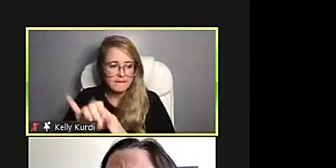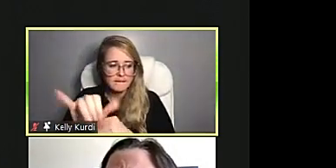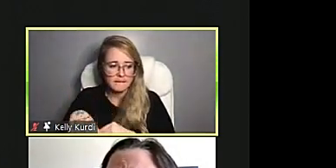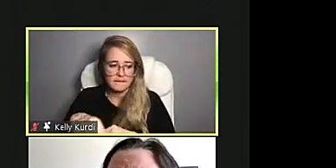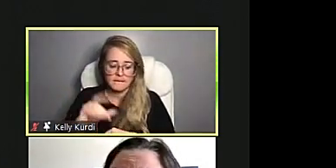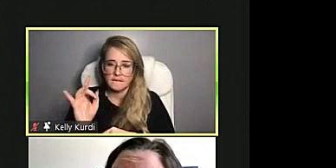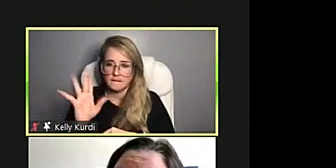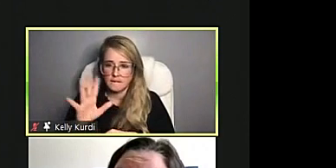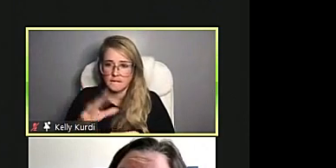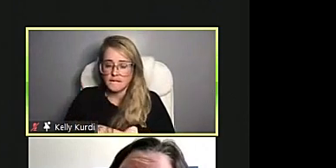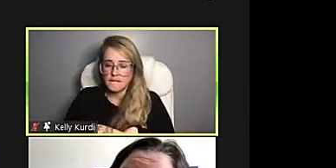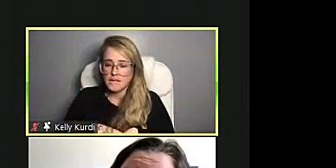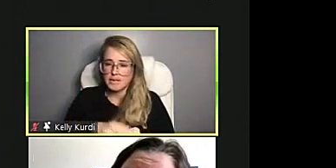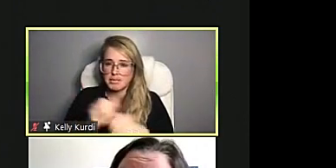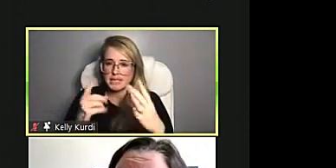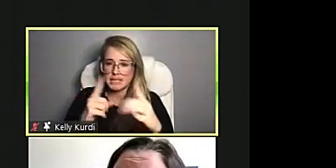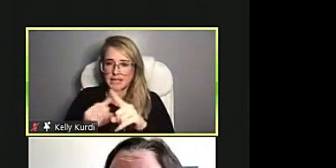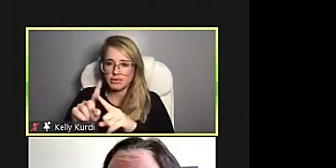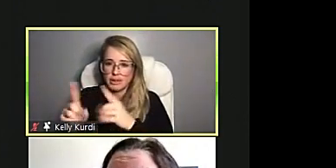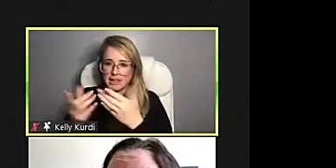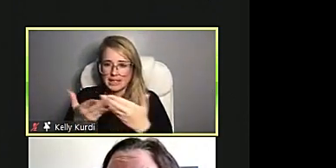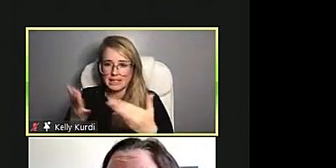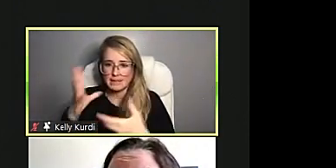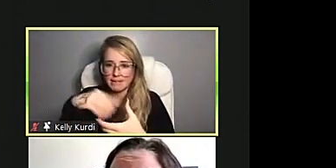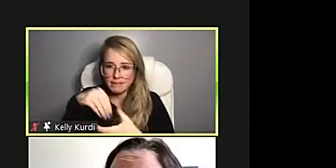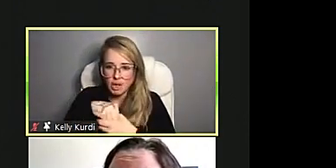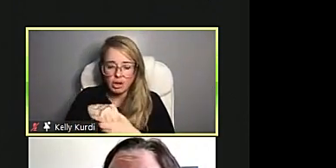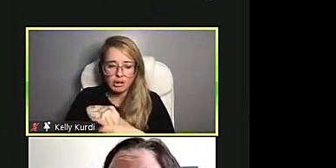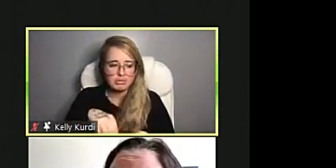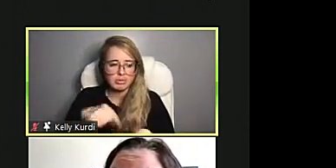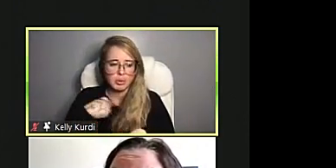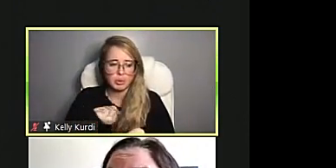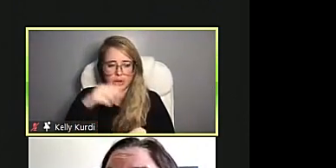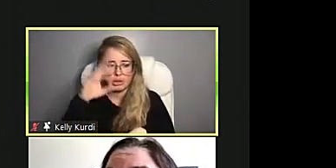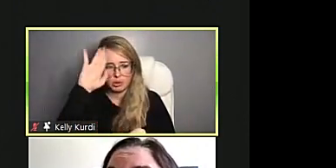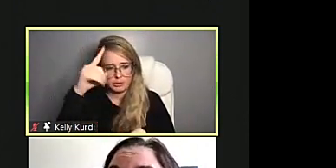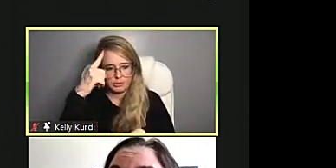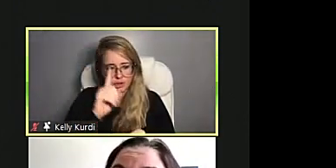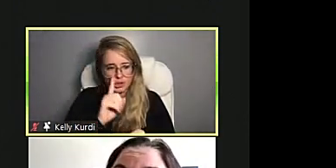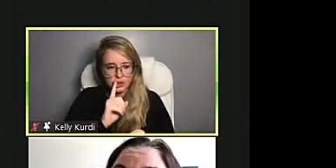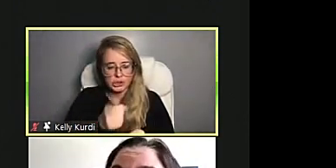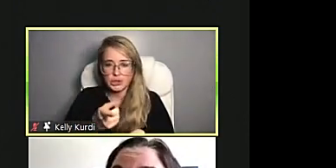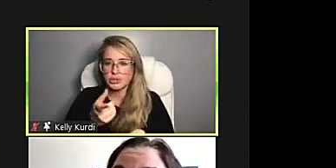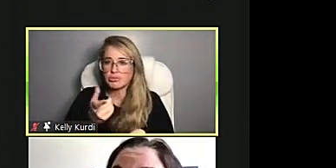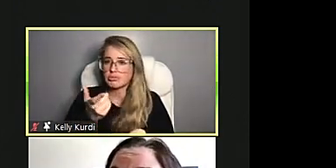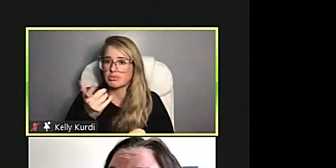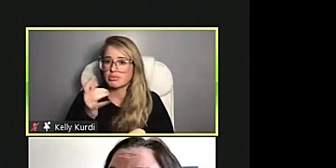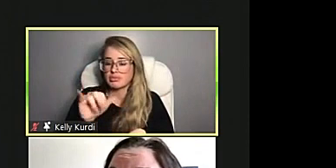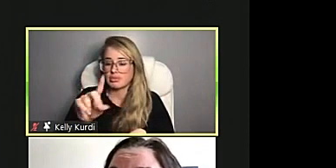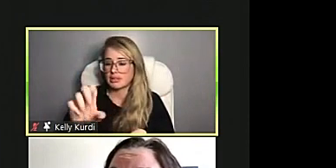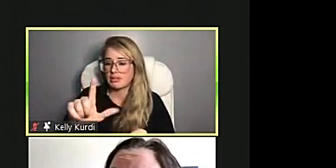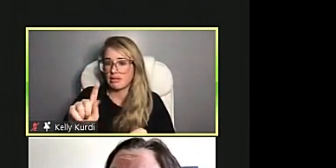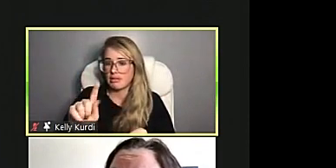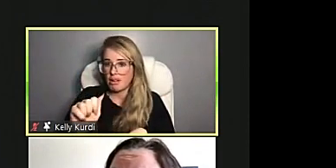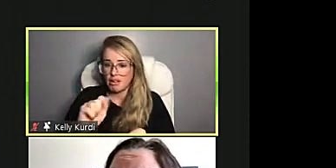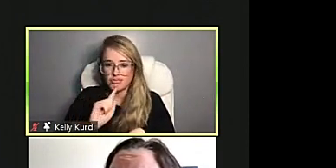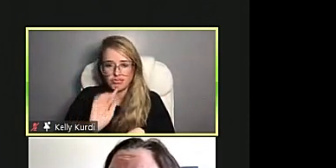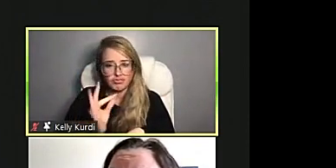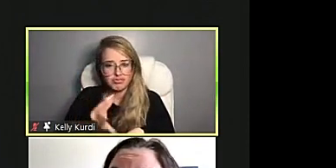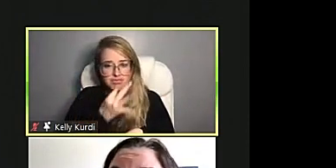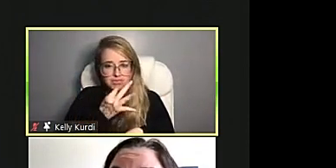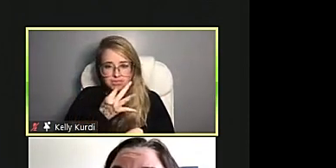seasonal factors. And what we do know for sure is that the Delta variant is very efficient at finding those